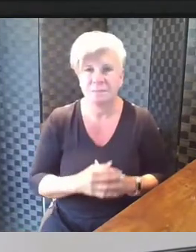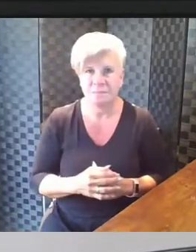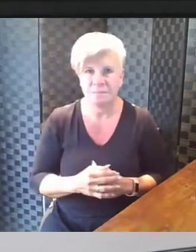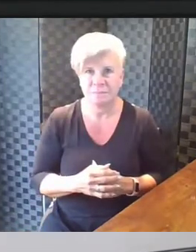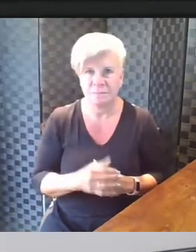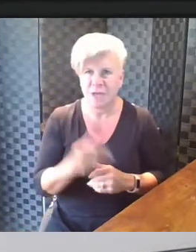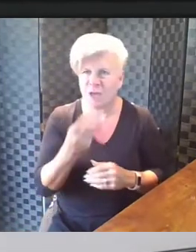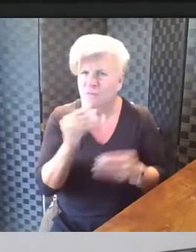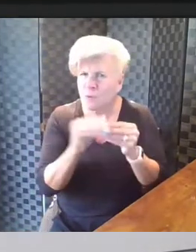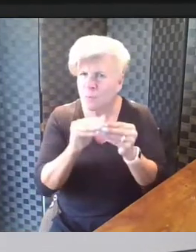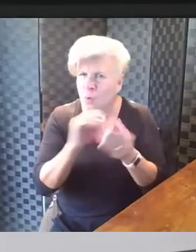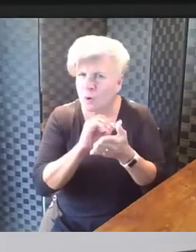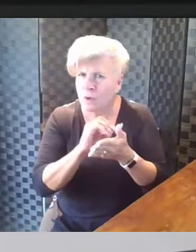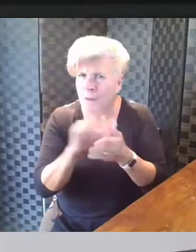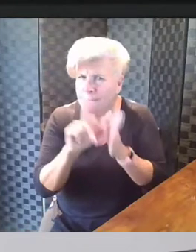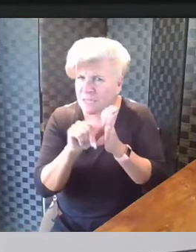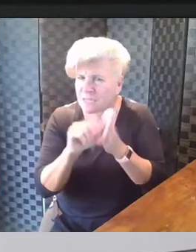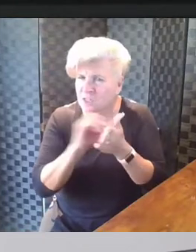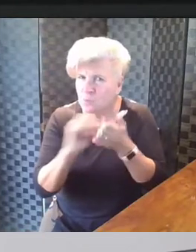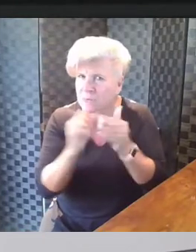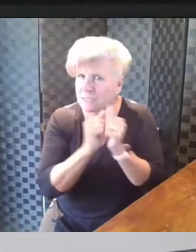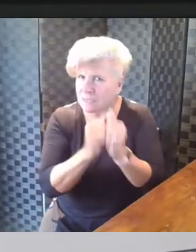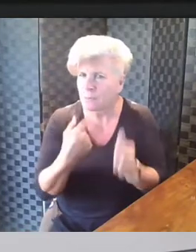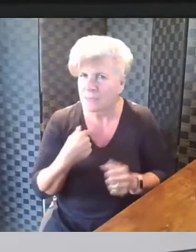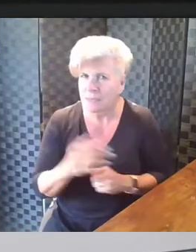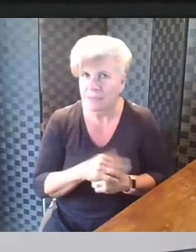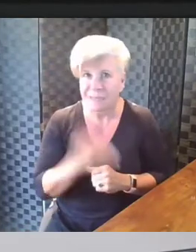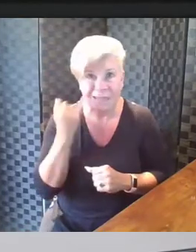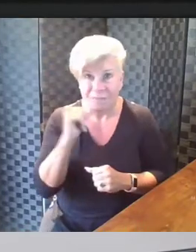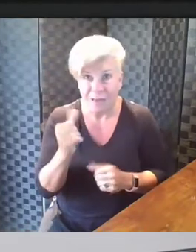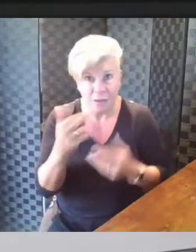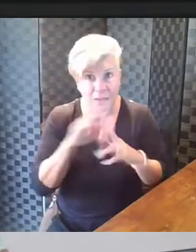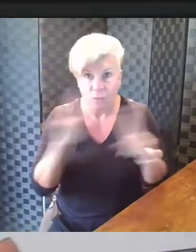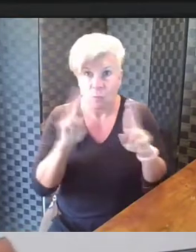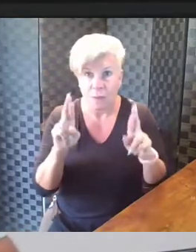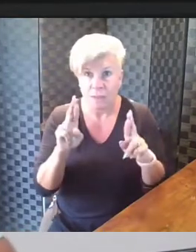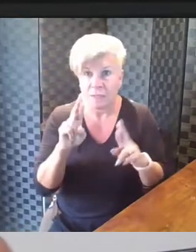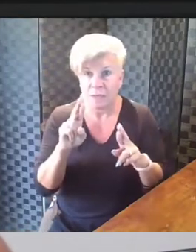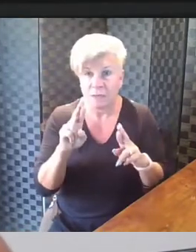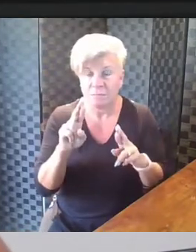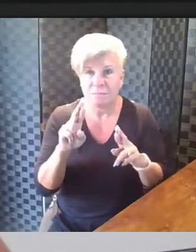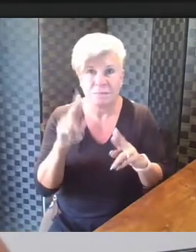Take a few more seconds to finish your journal if you're writing with me. Or if not, let's get ready to rhyme.